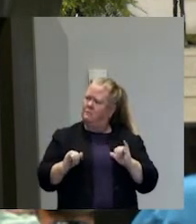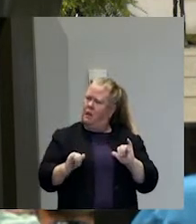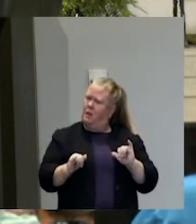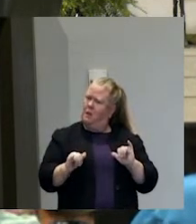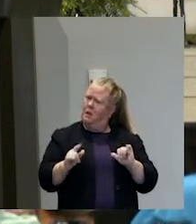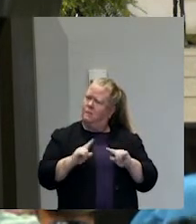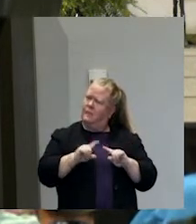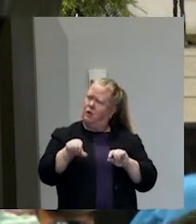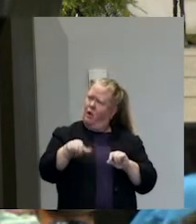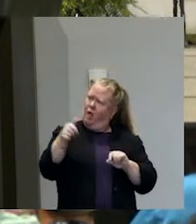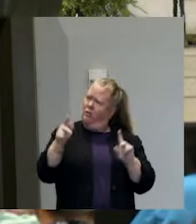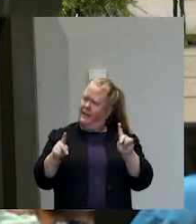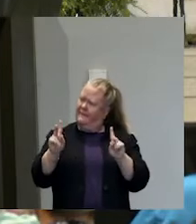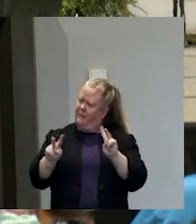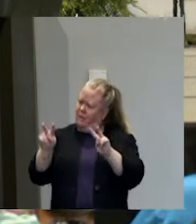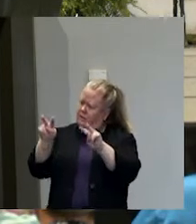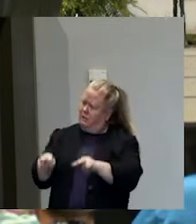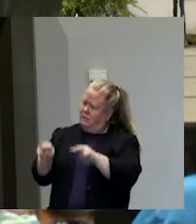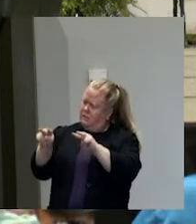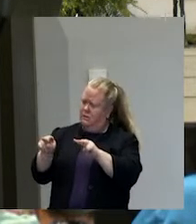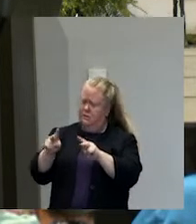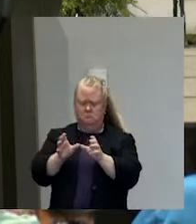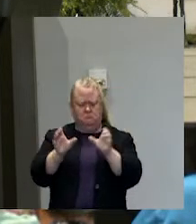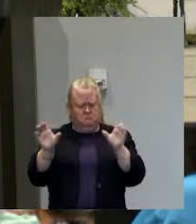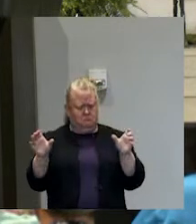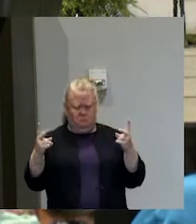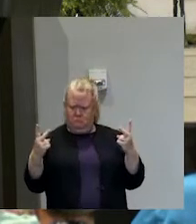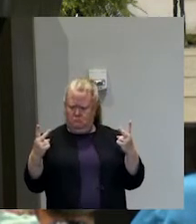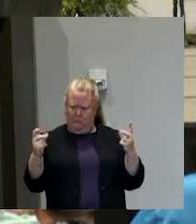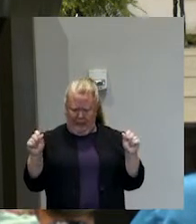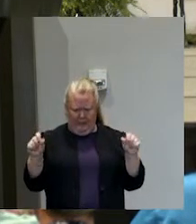this other thing that people see you as.